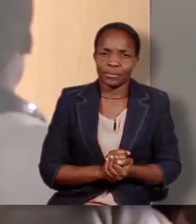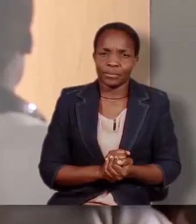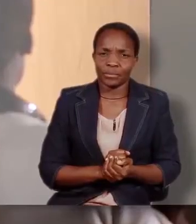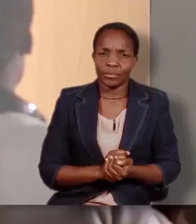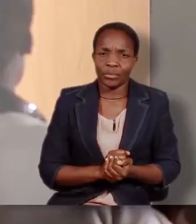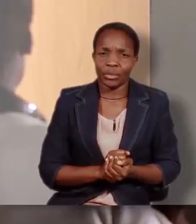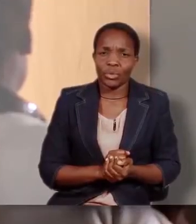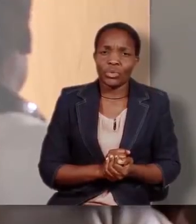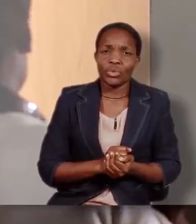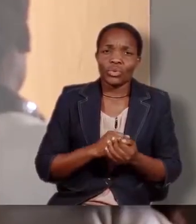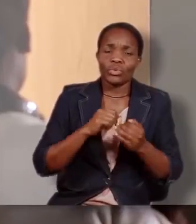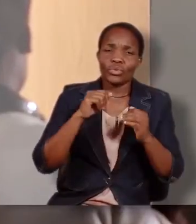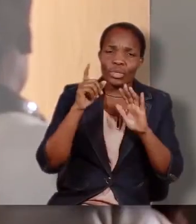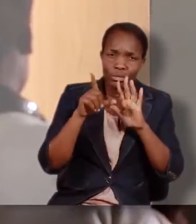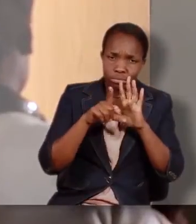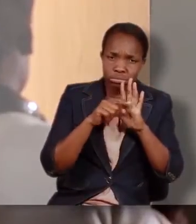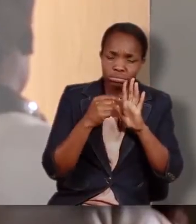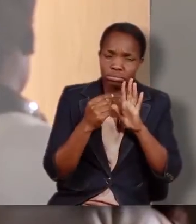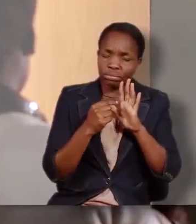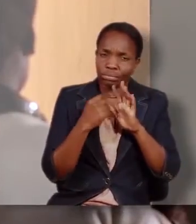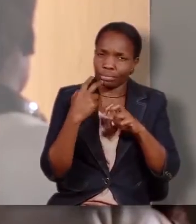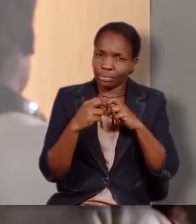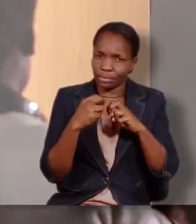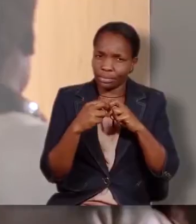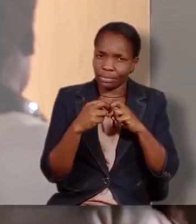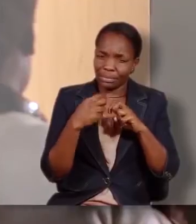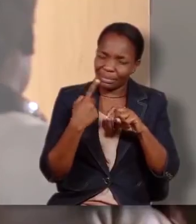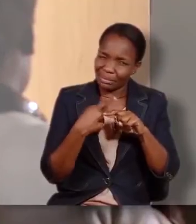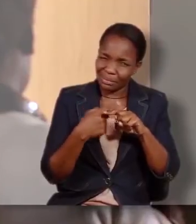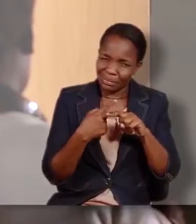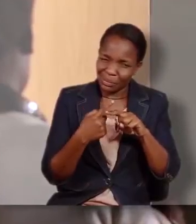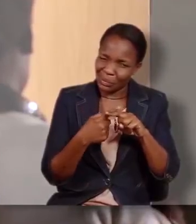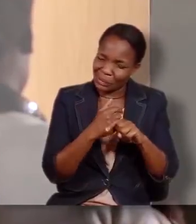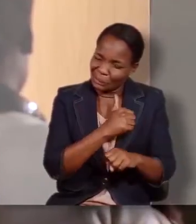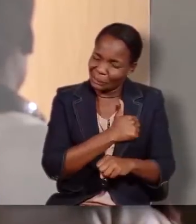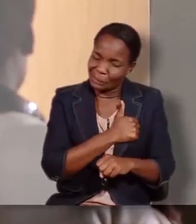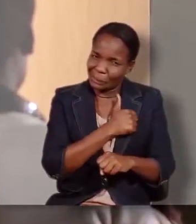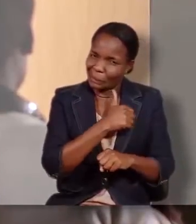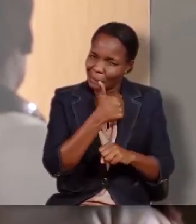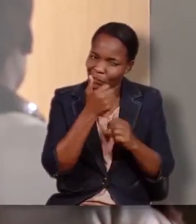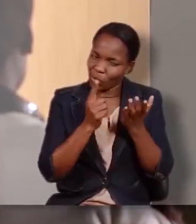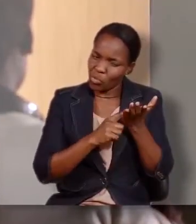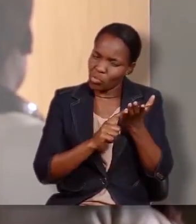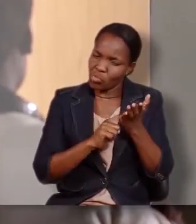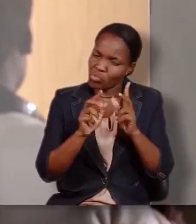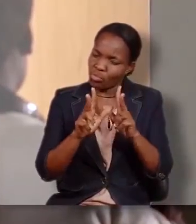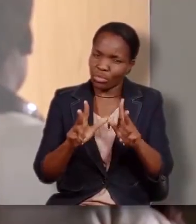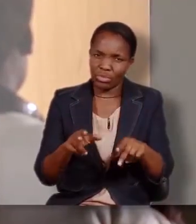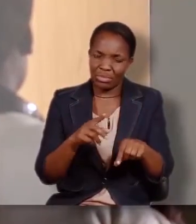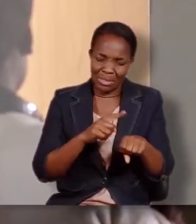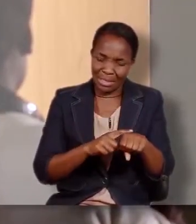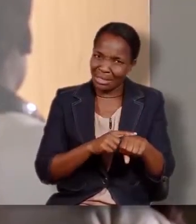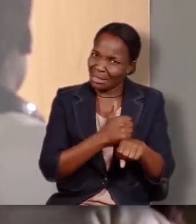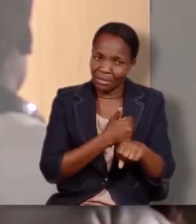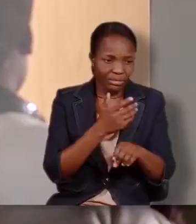was consistently favorable to the whites and unfavorable to